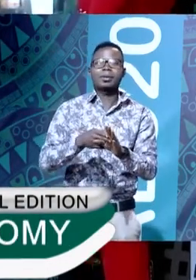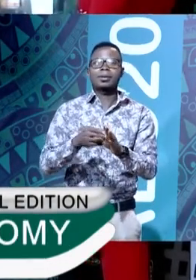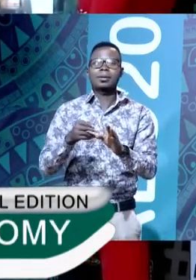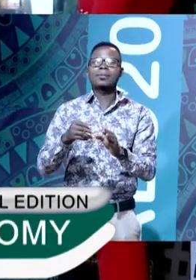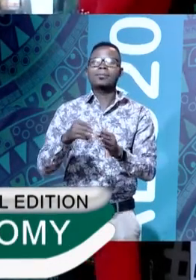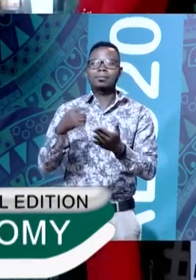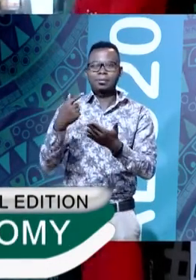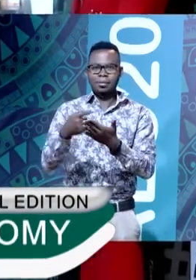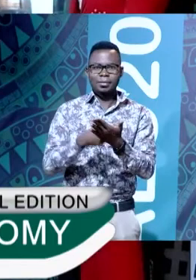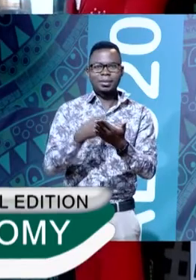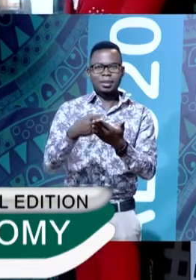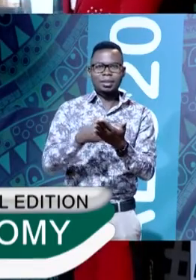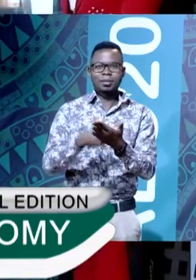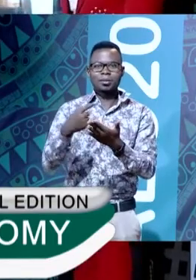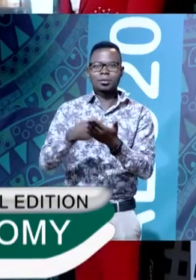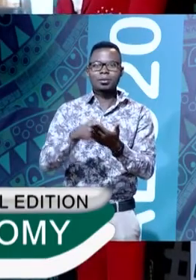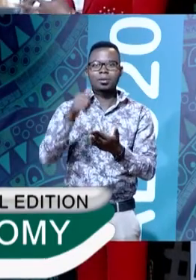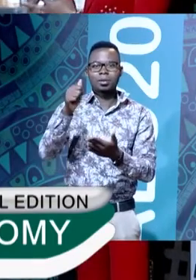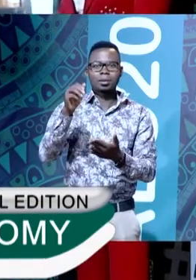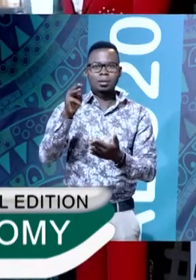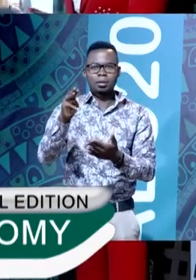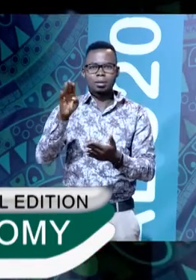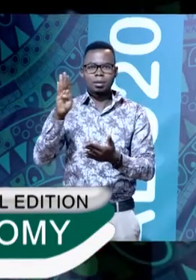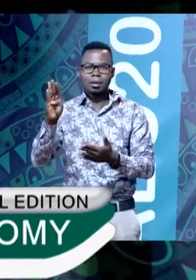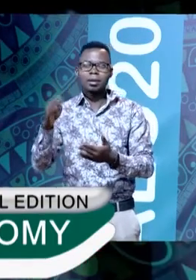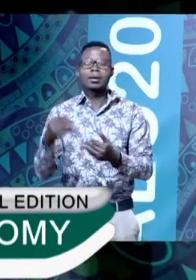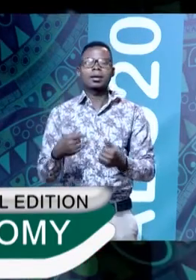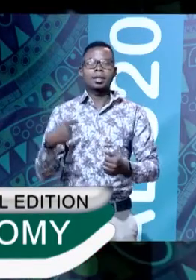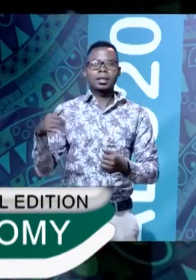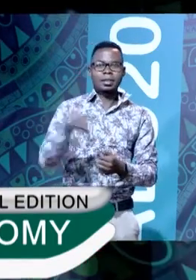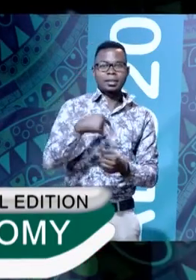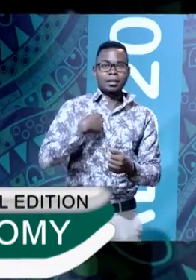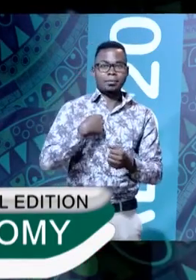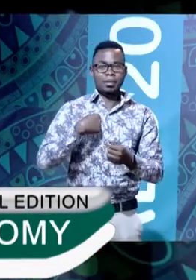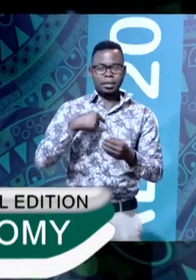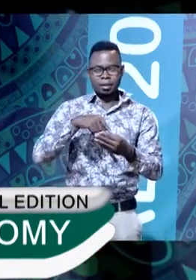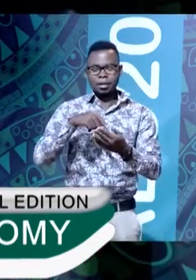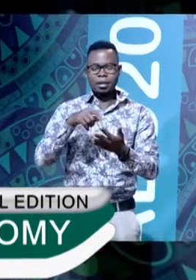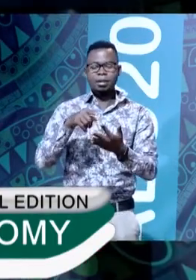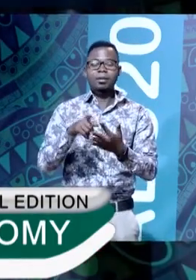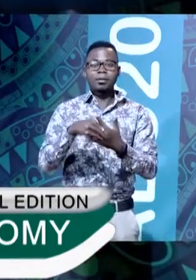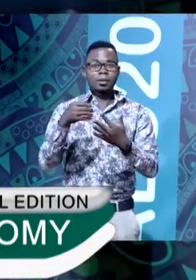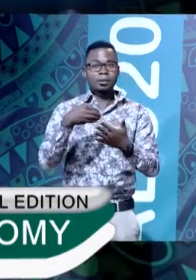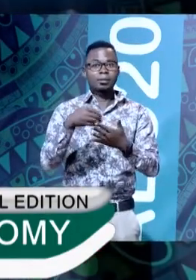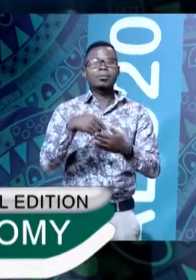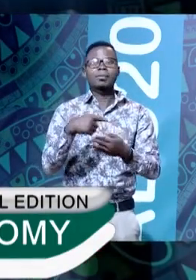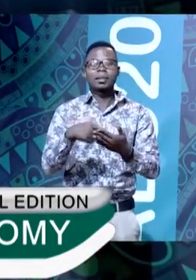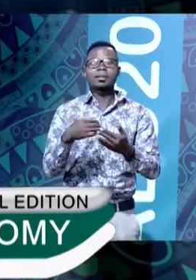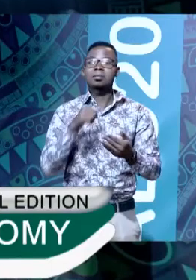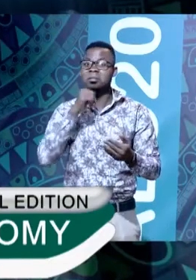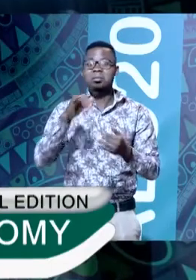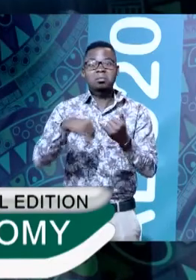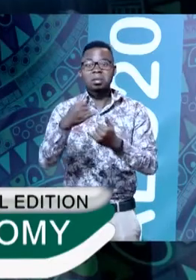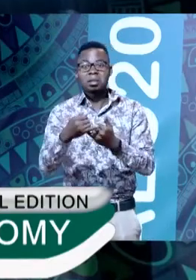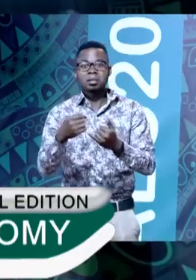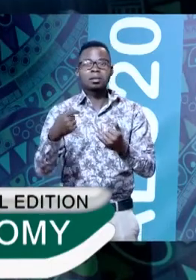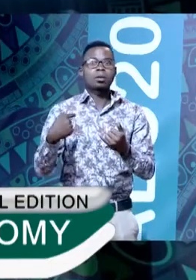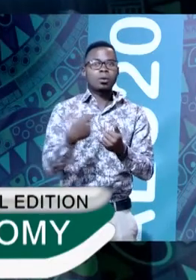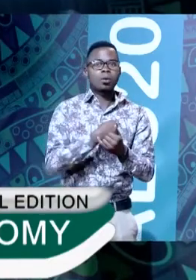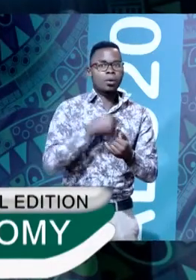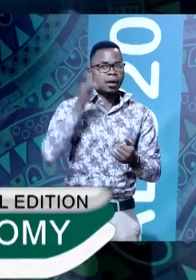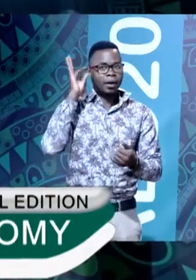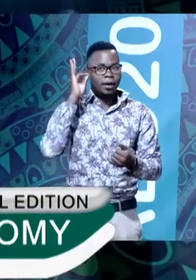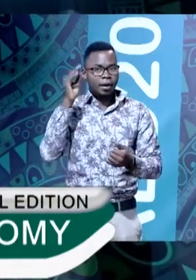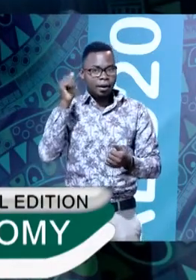Ambassador's conversation. Like I said at the beginning, that this is not the end of the conversation. As Africans, we should continue